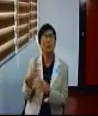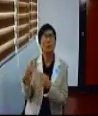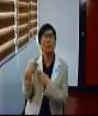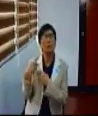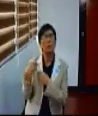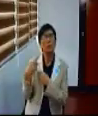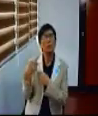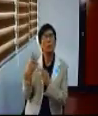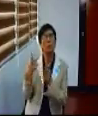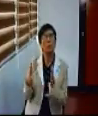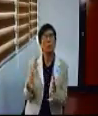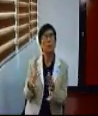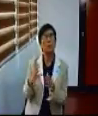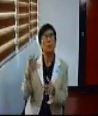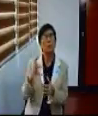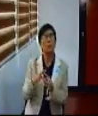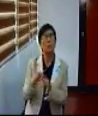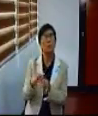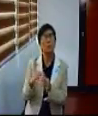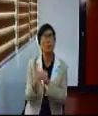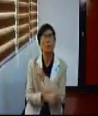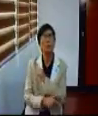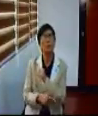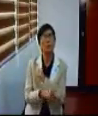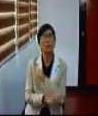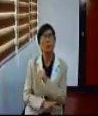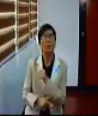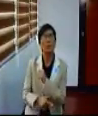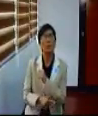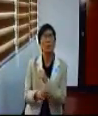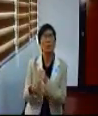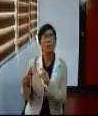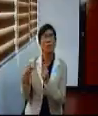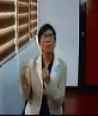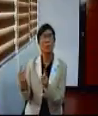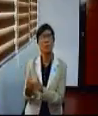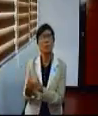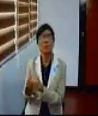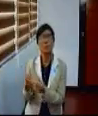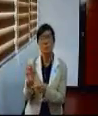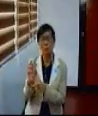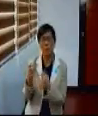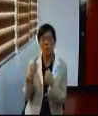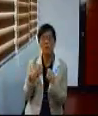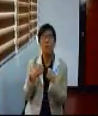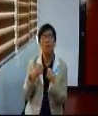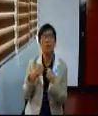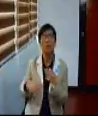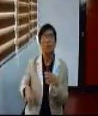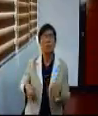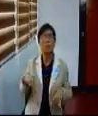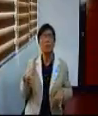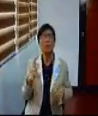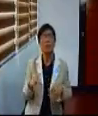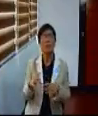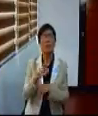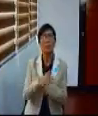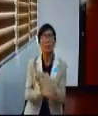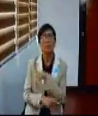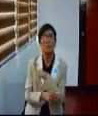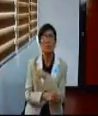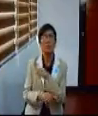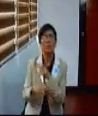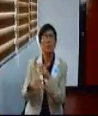is linked to a local entity or has contributed, or a local entity has contributed